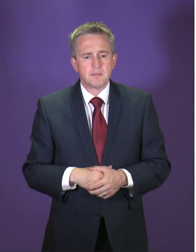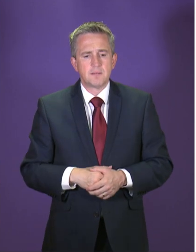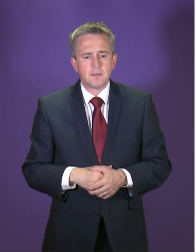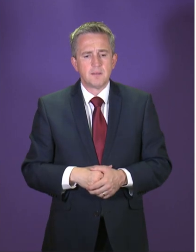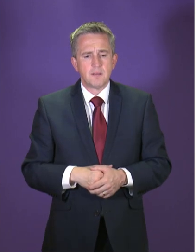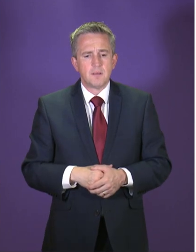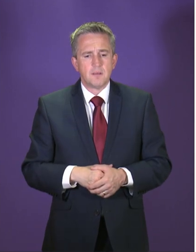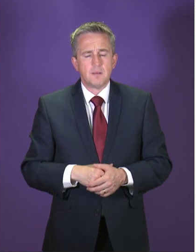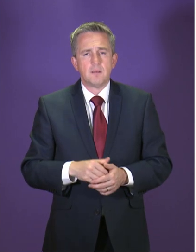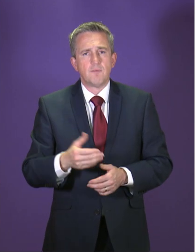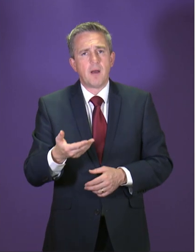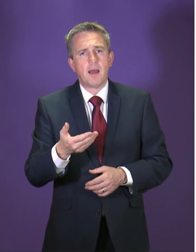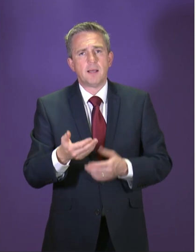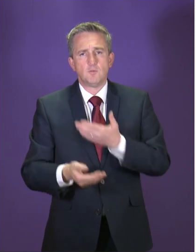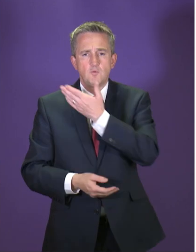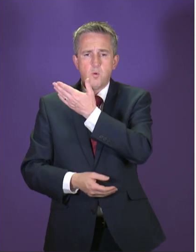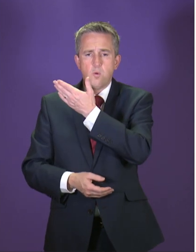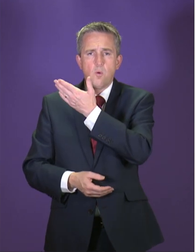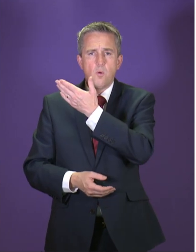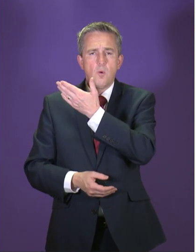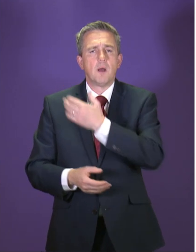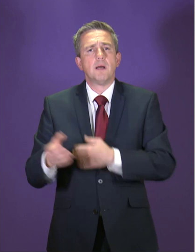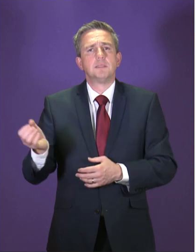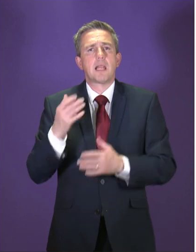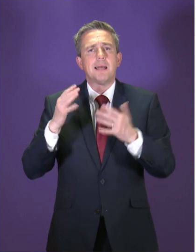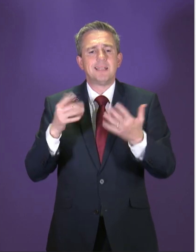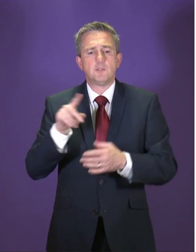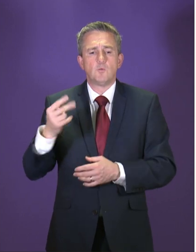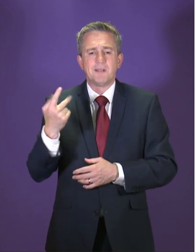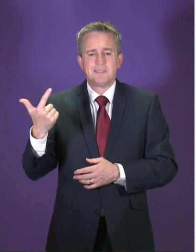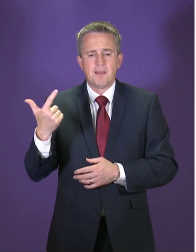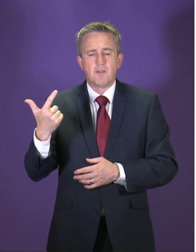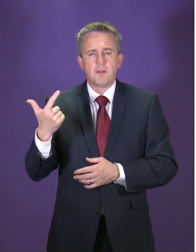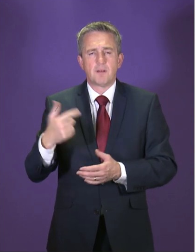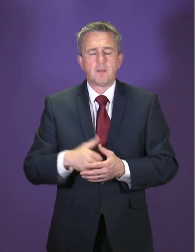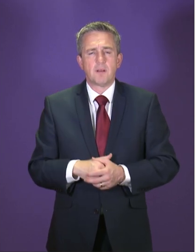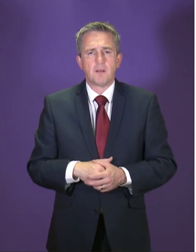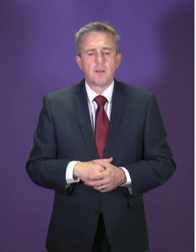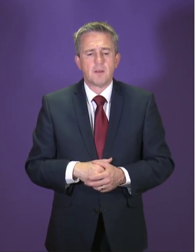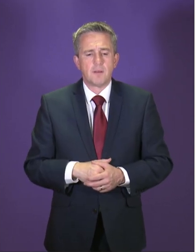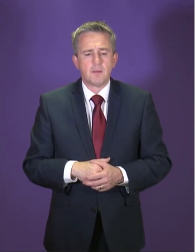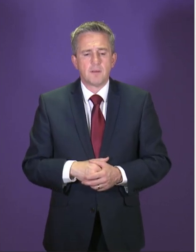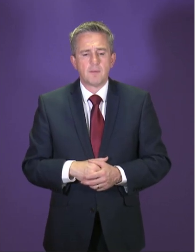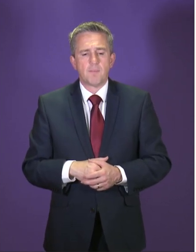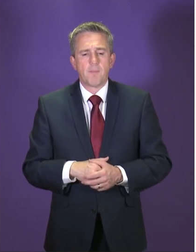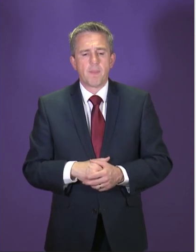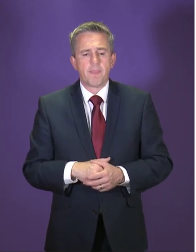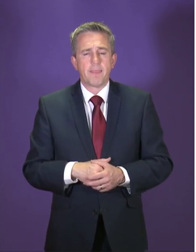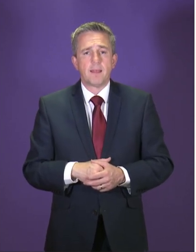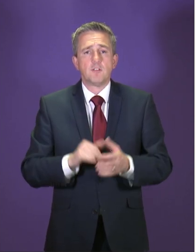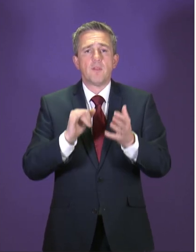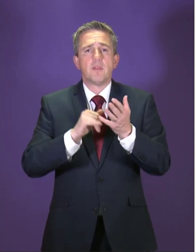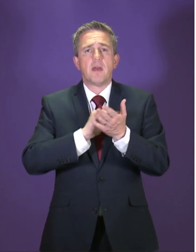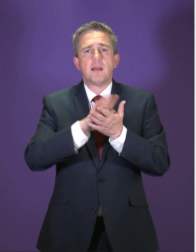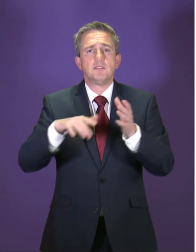we can just go to slides 10 through 27 and maybe play them. So the shed,